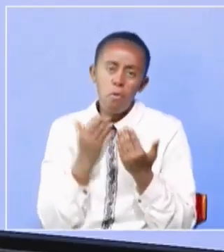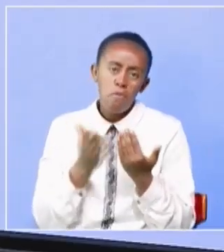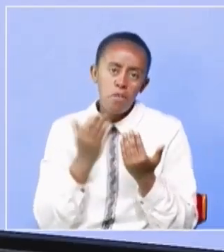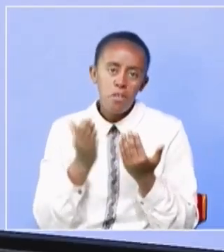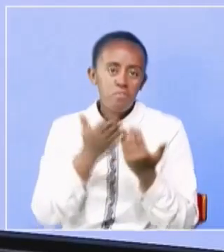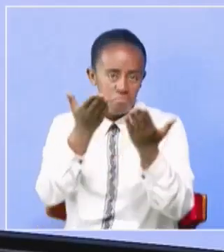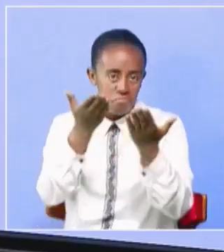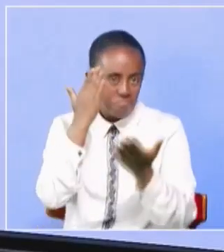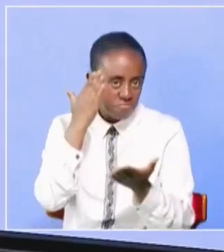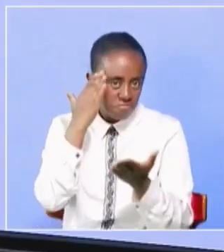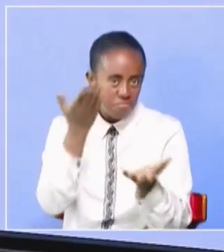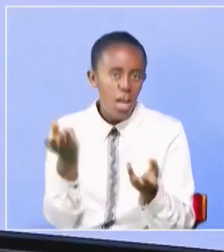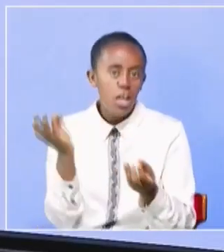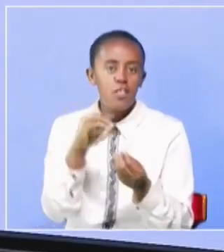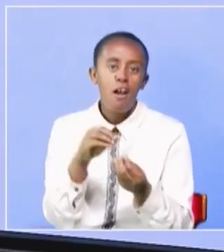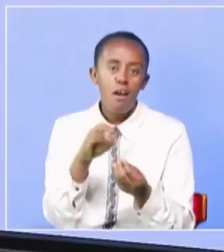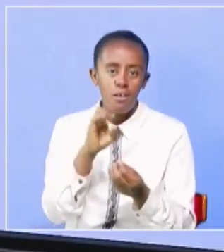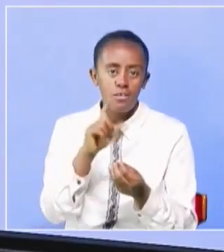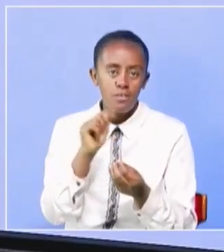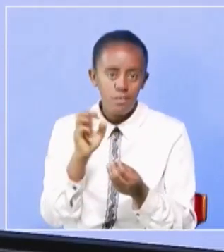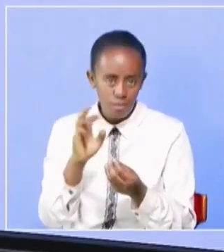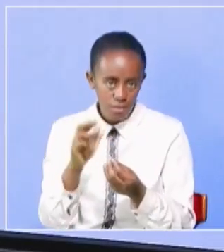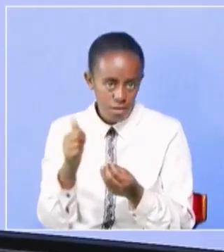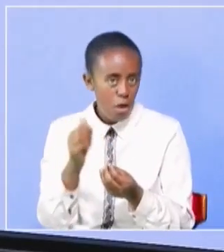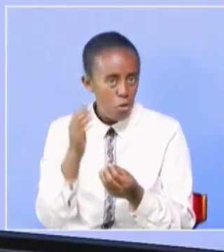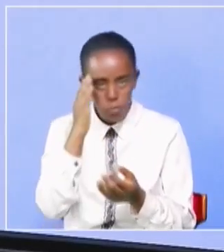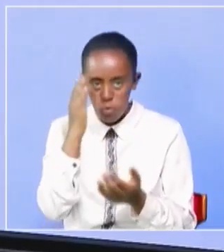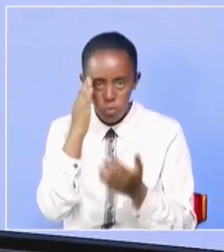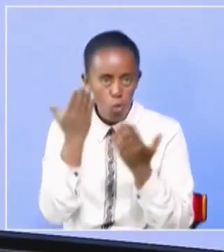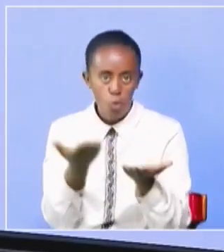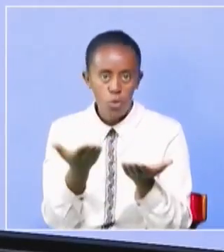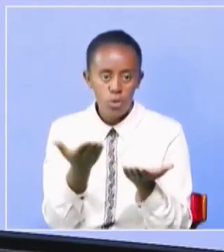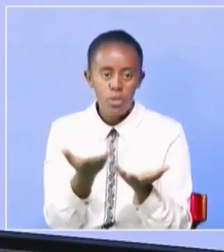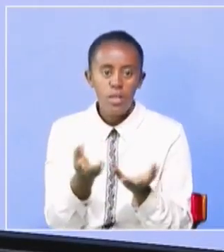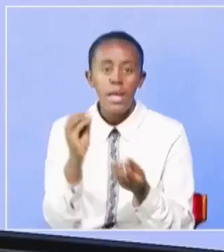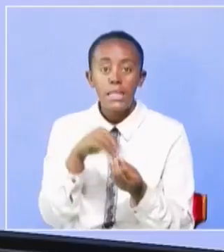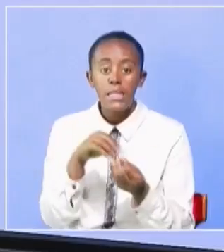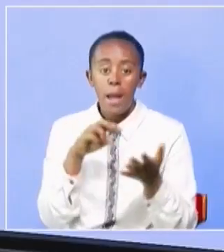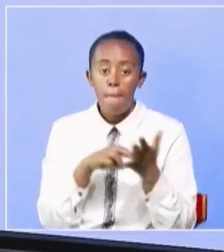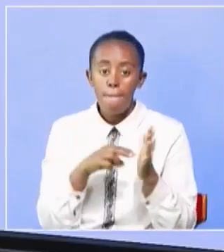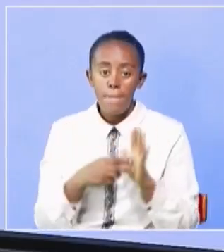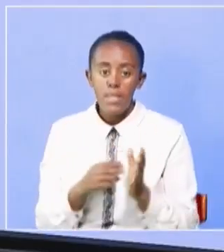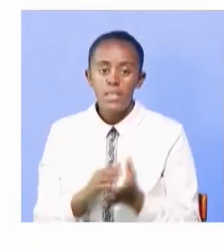for you to understand. You know what extra means. So, extra means